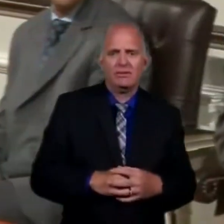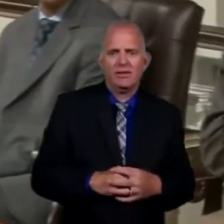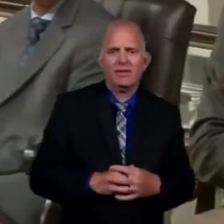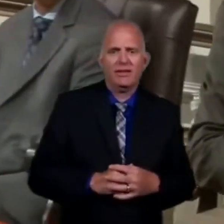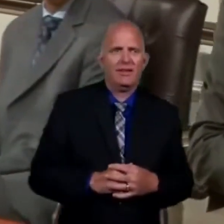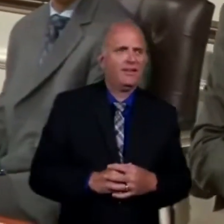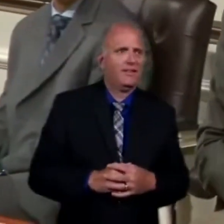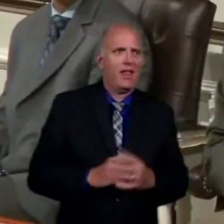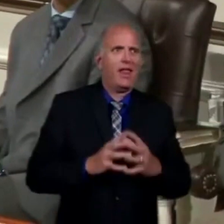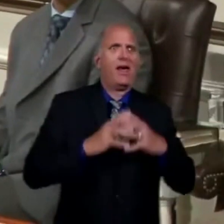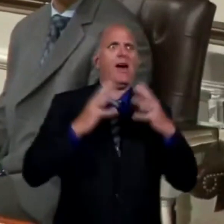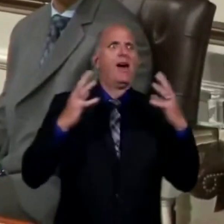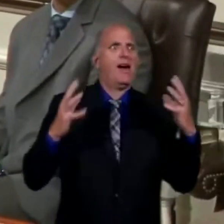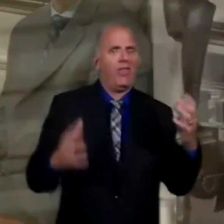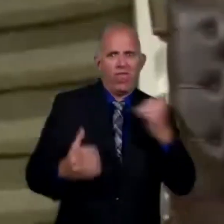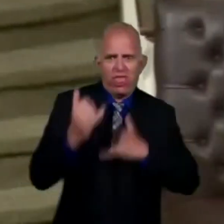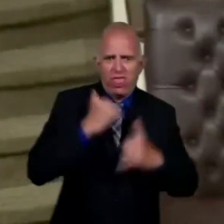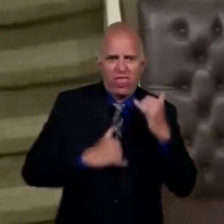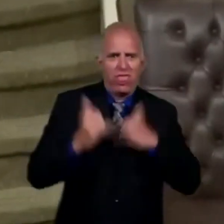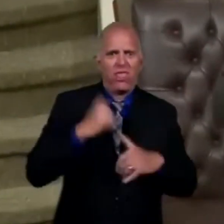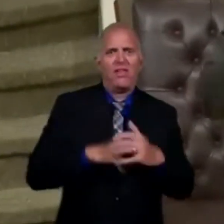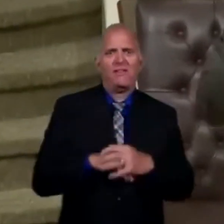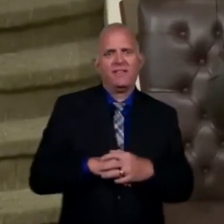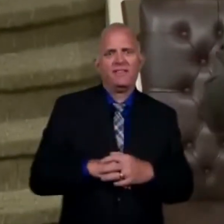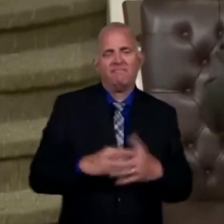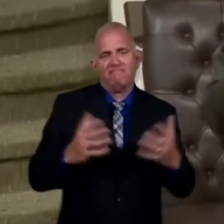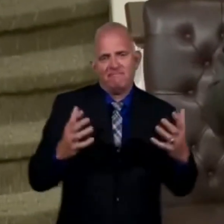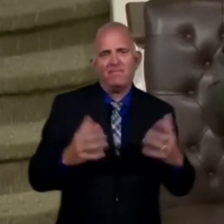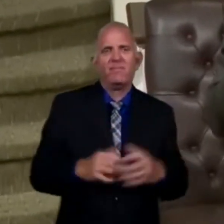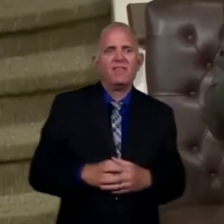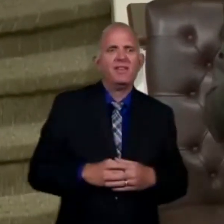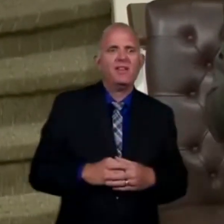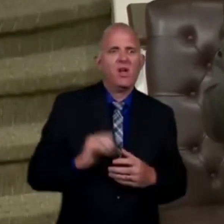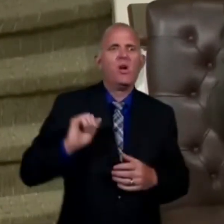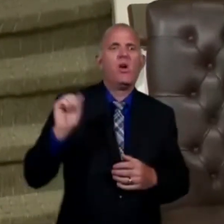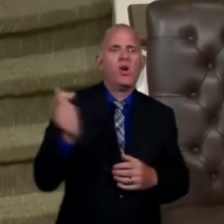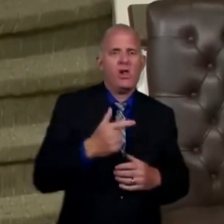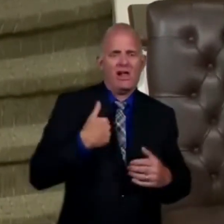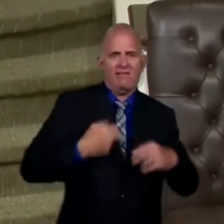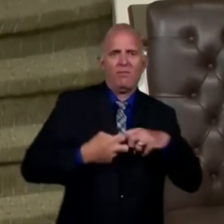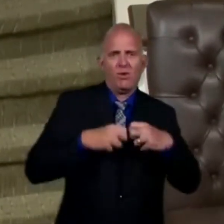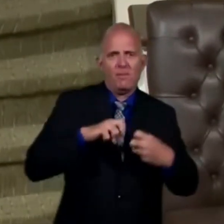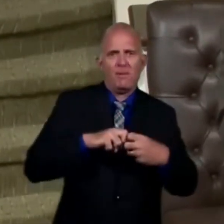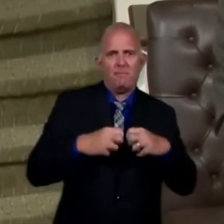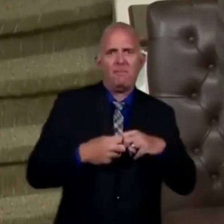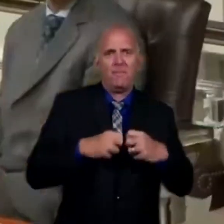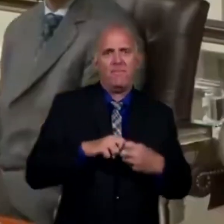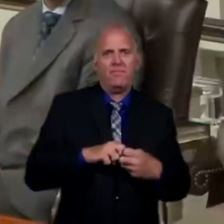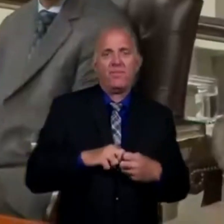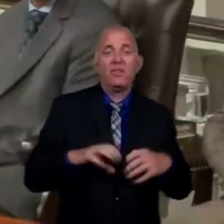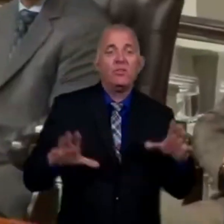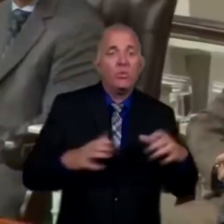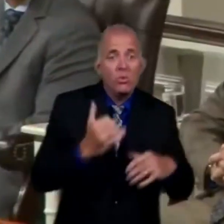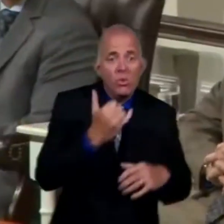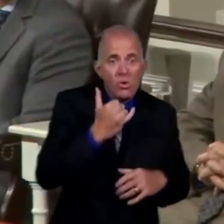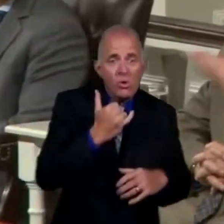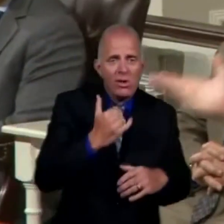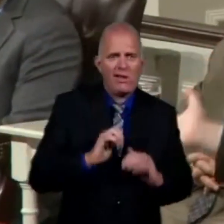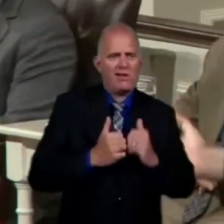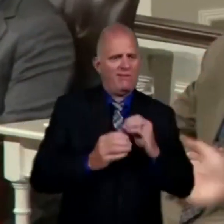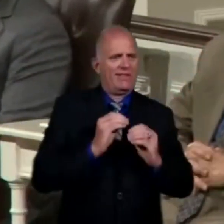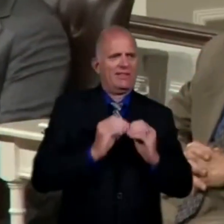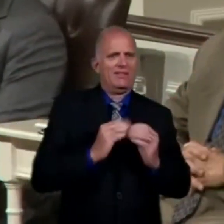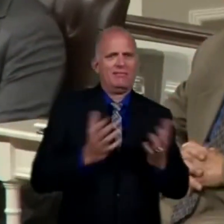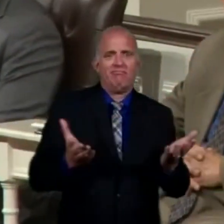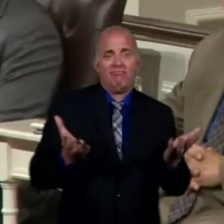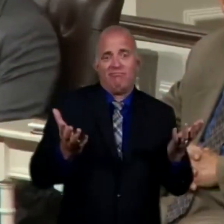dirt in our pot than we probably deserve, or we should, but we just all got issues. And when we do something wrong, how do we get it straightened out? That's what the